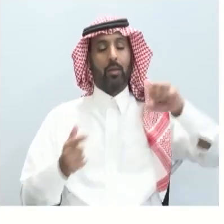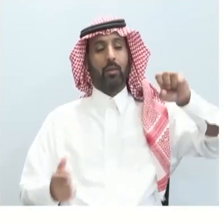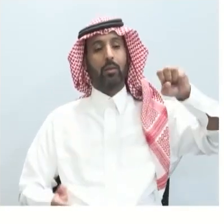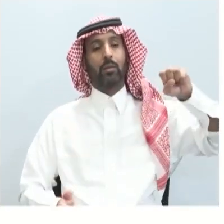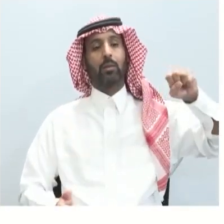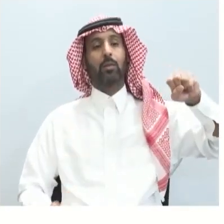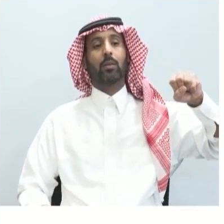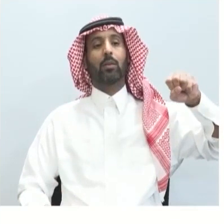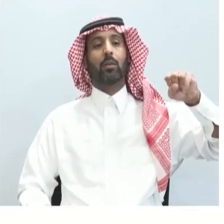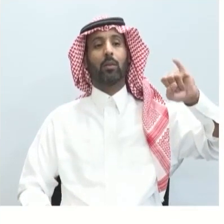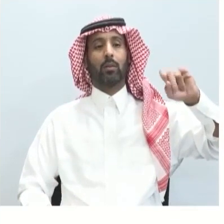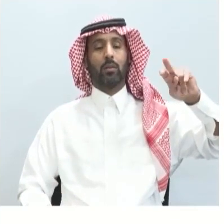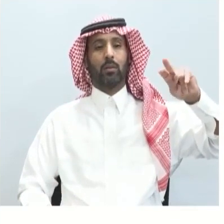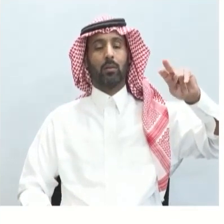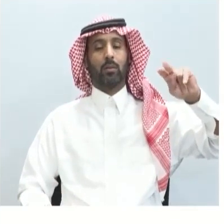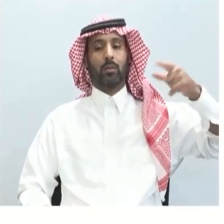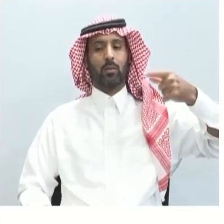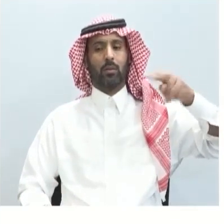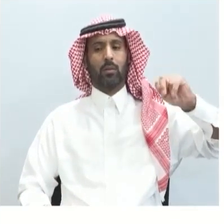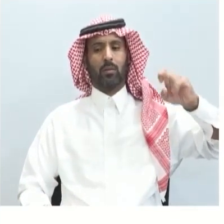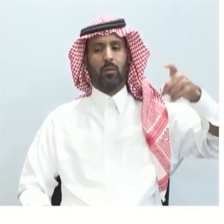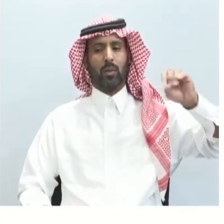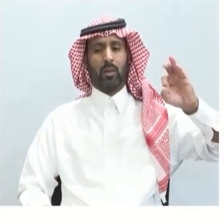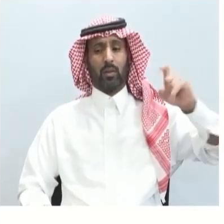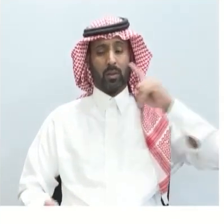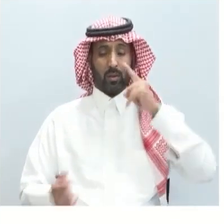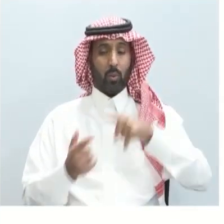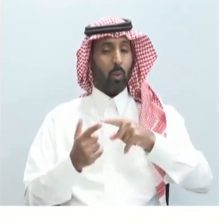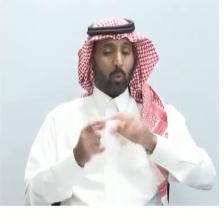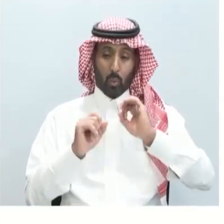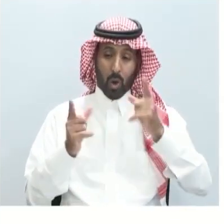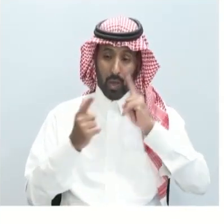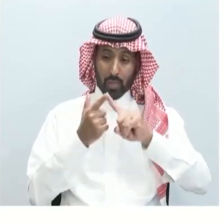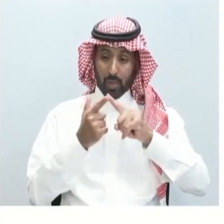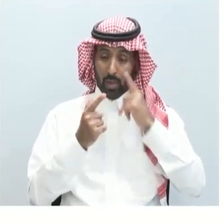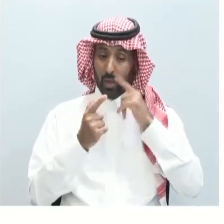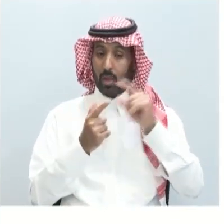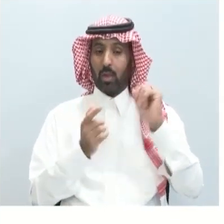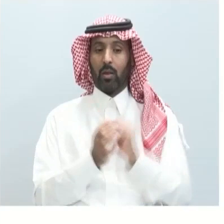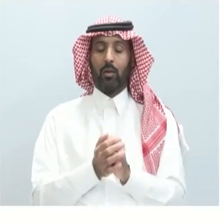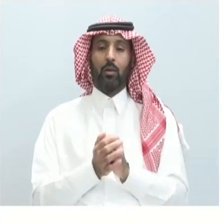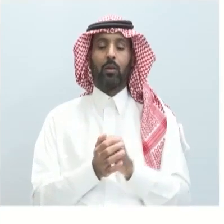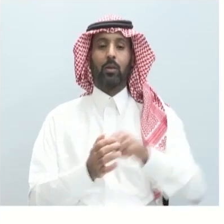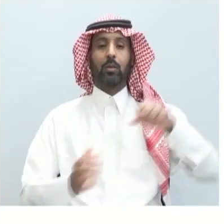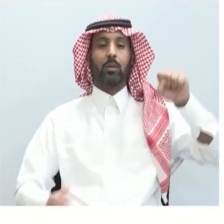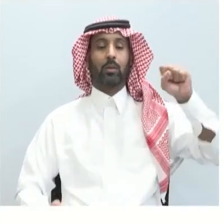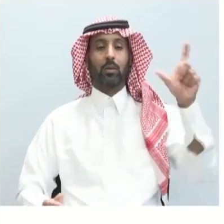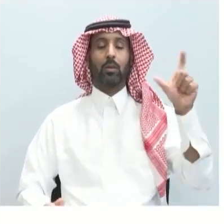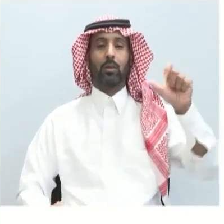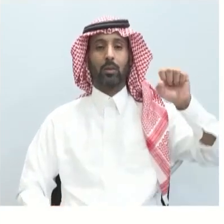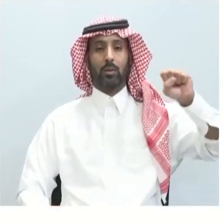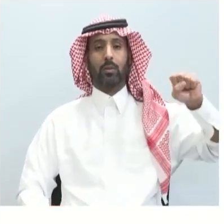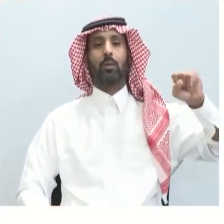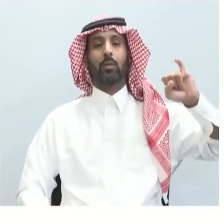word significant. What is significant in the text? What does it mean? The word significant. What is